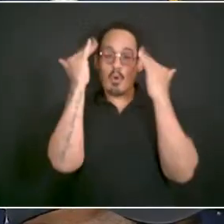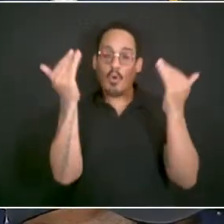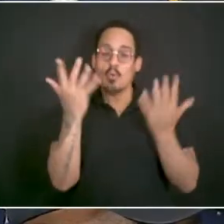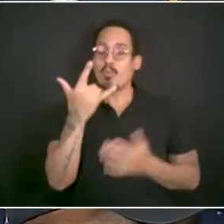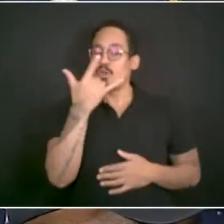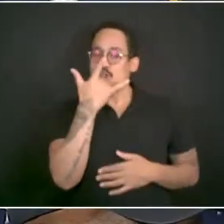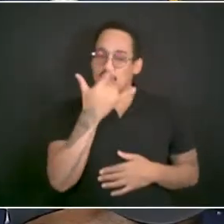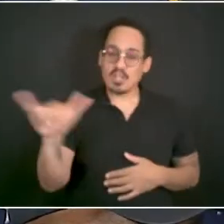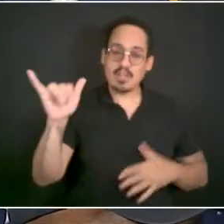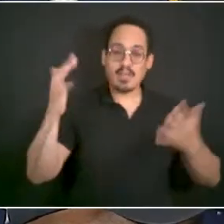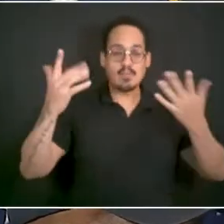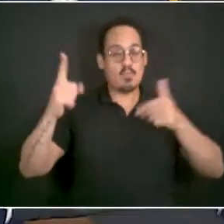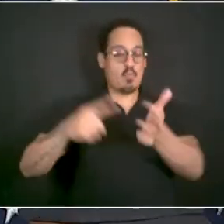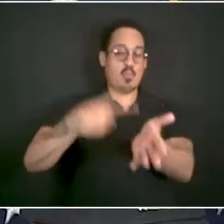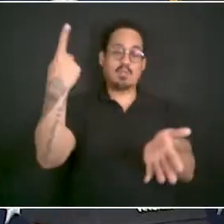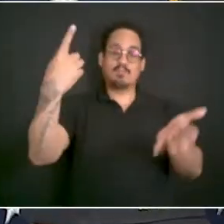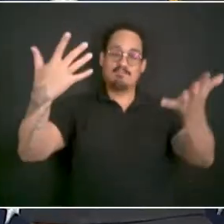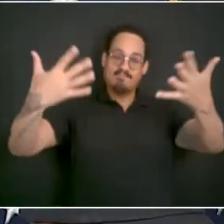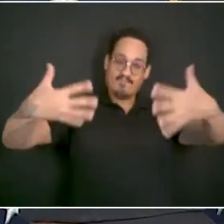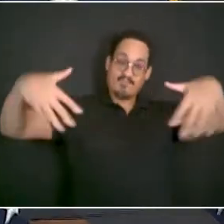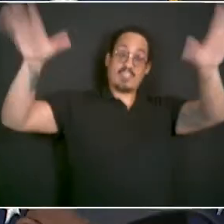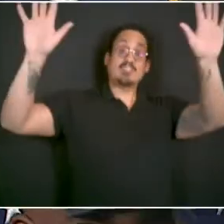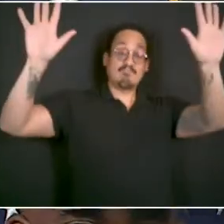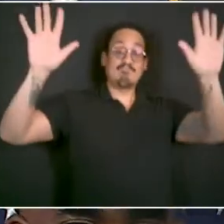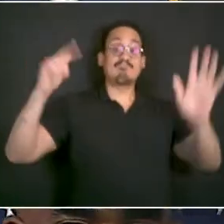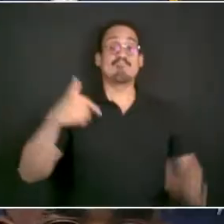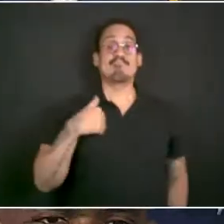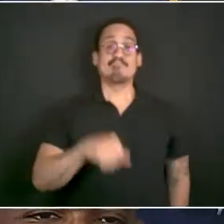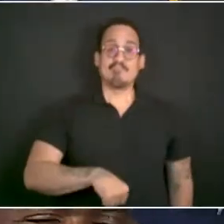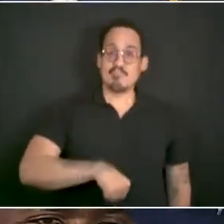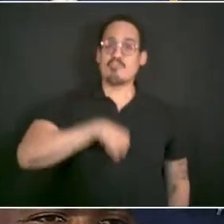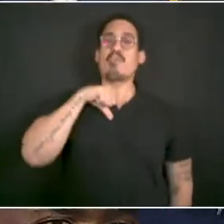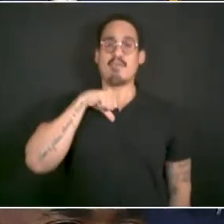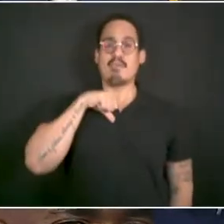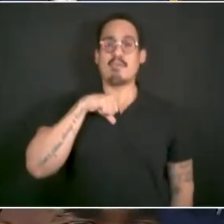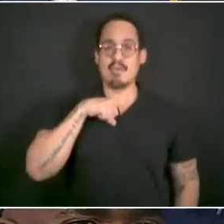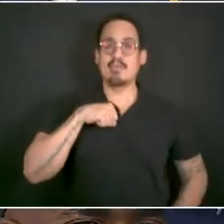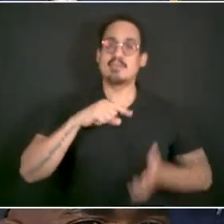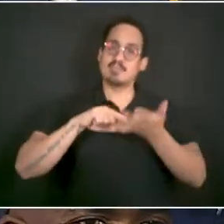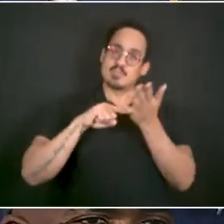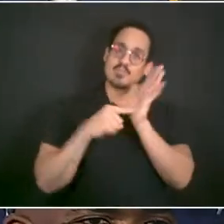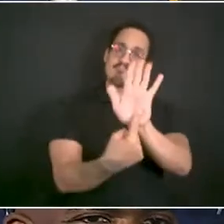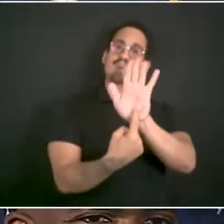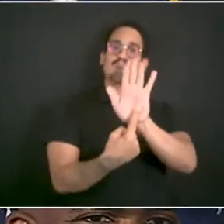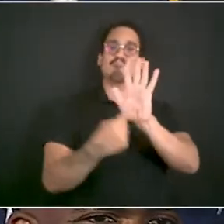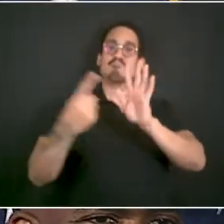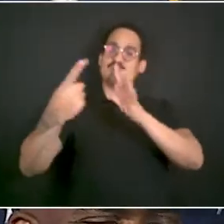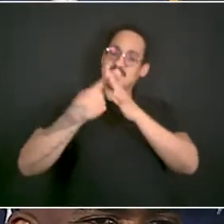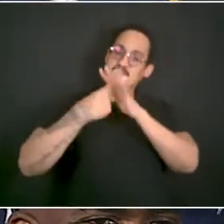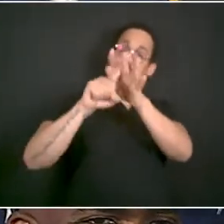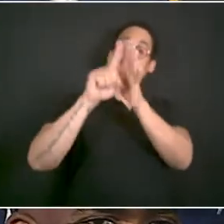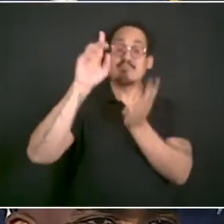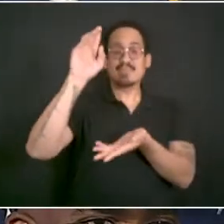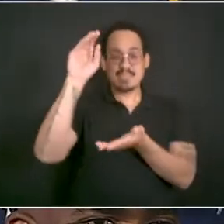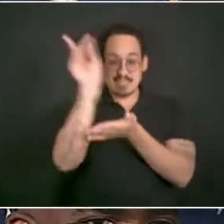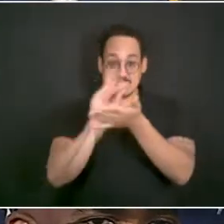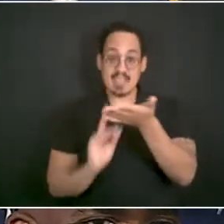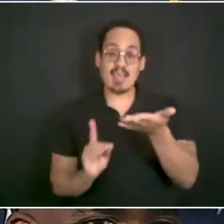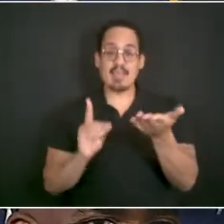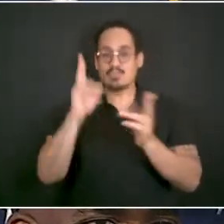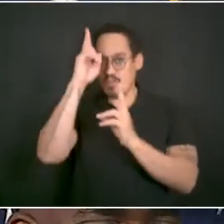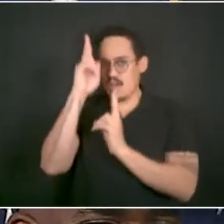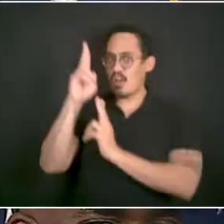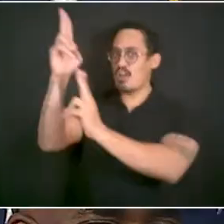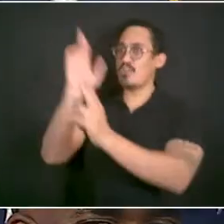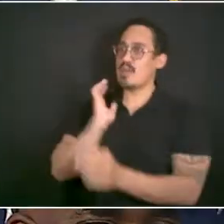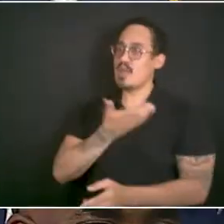it is done. And I'm proud to unveil the initial design for this new memorial to honor our